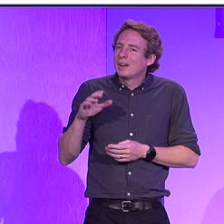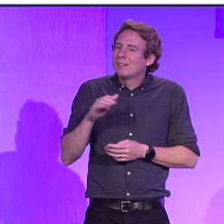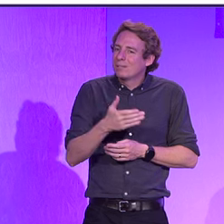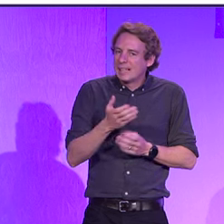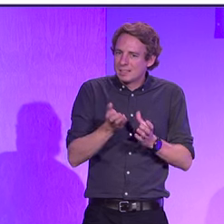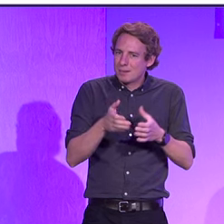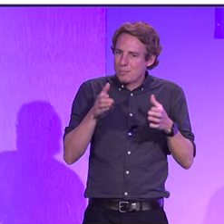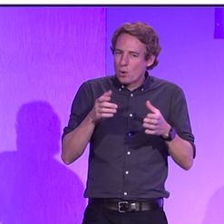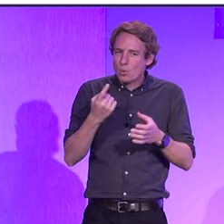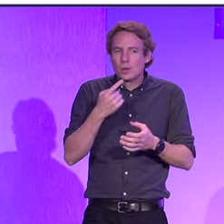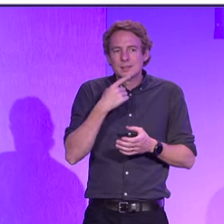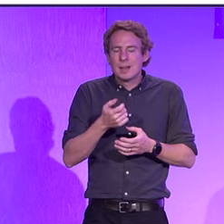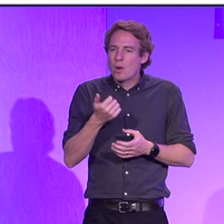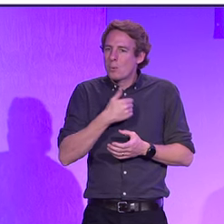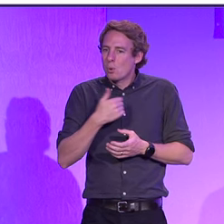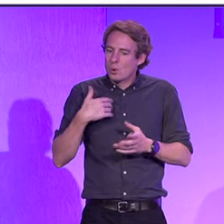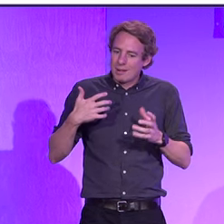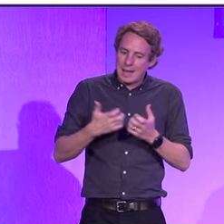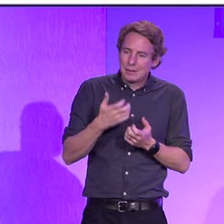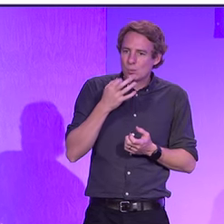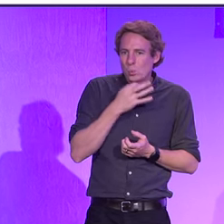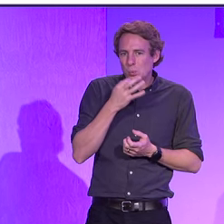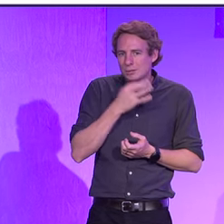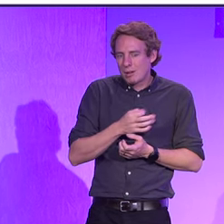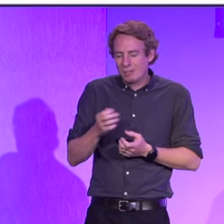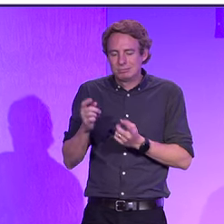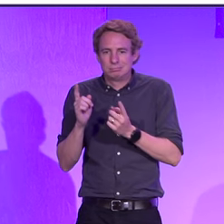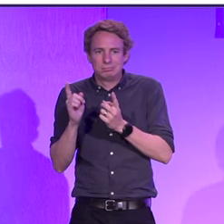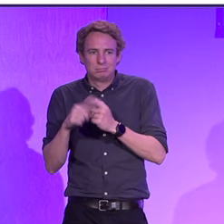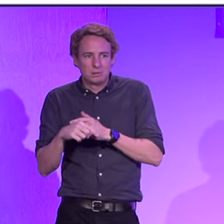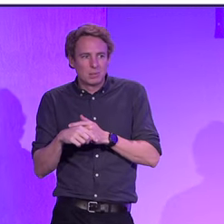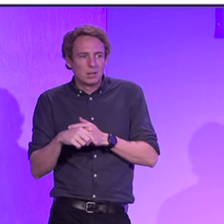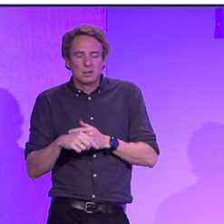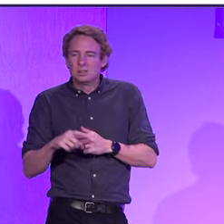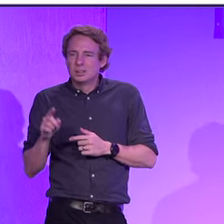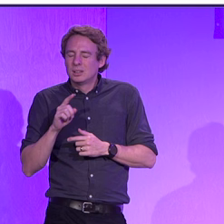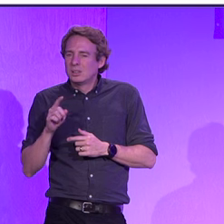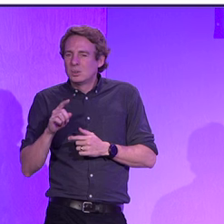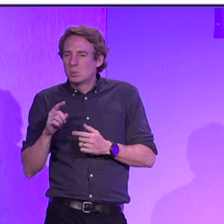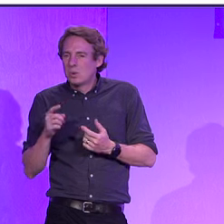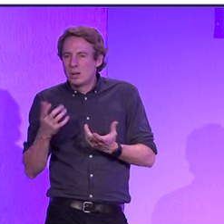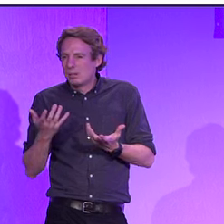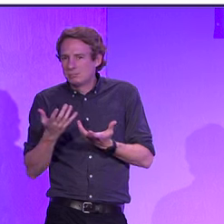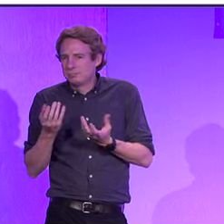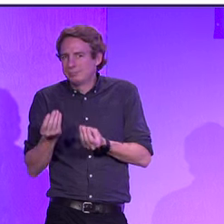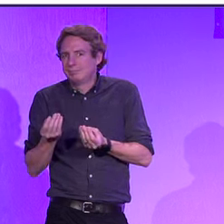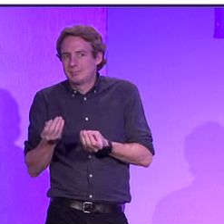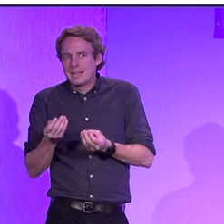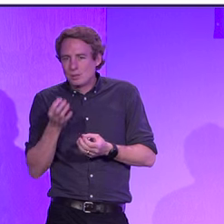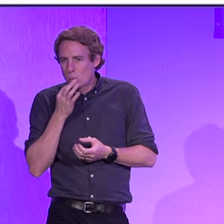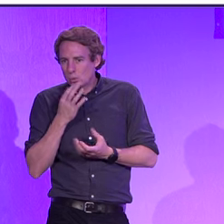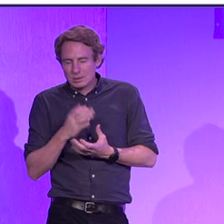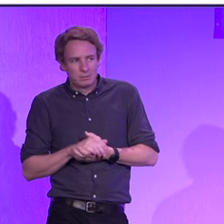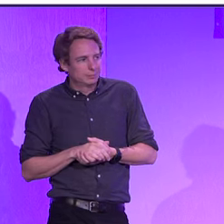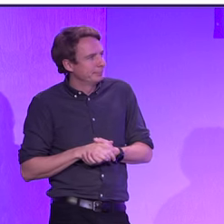and the one fish is saying, morning, boys, how's the water? And then the other two respond with, what the heck is water? Because when you